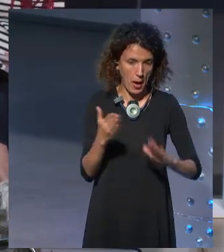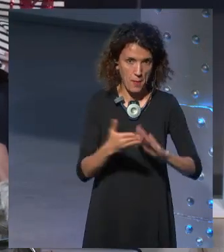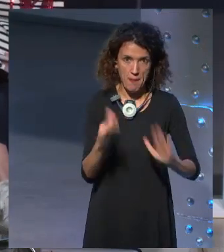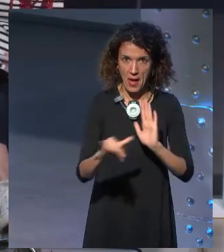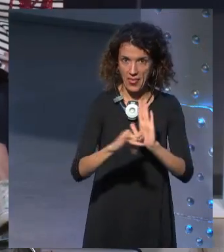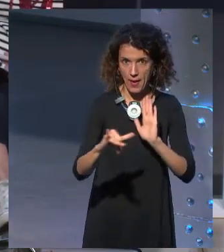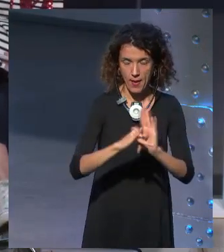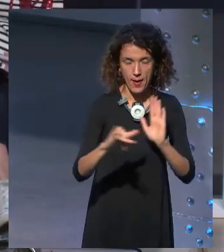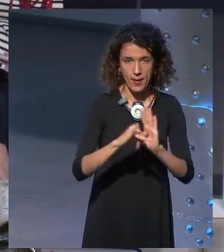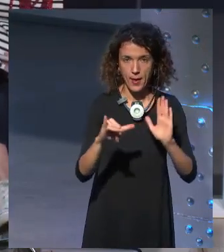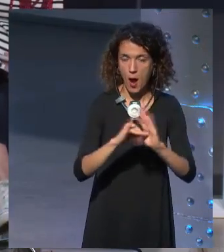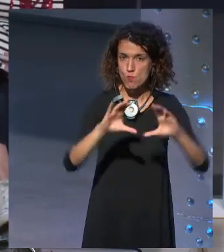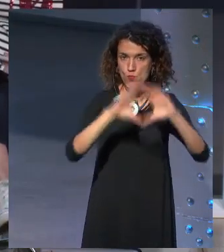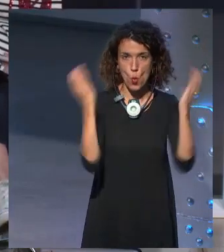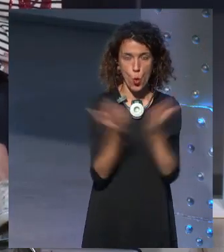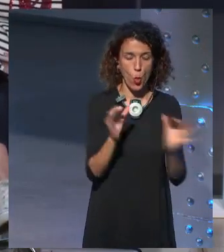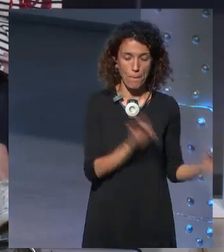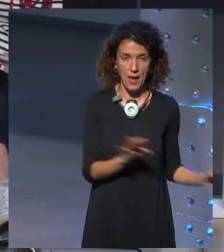here, it is the world